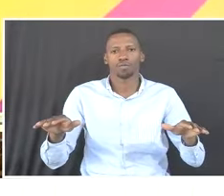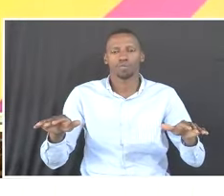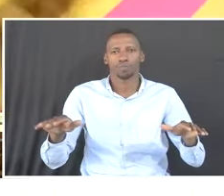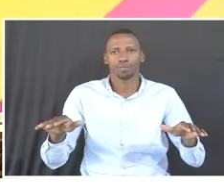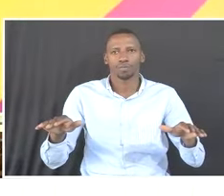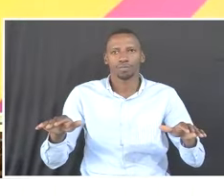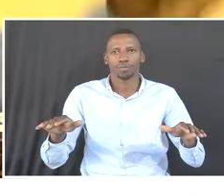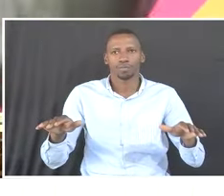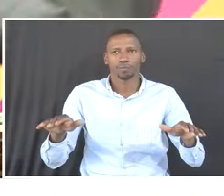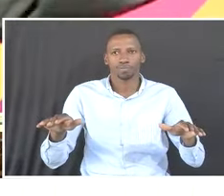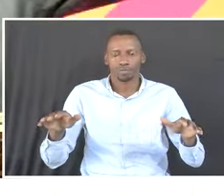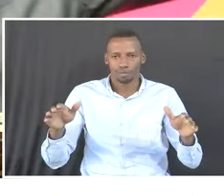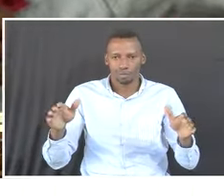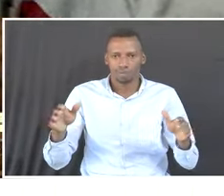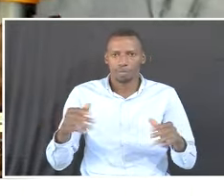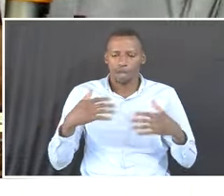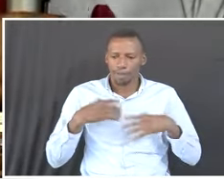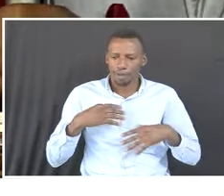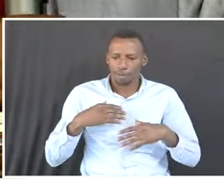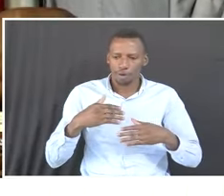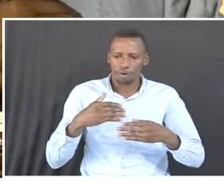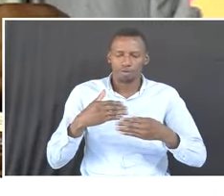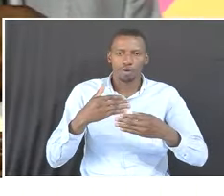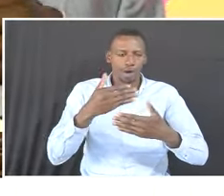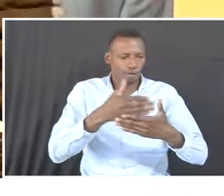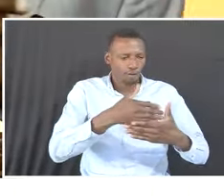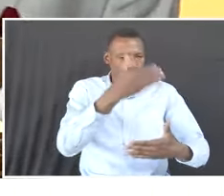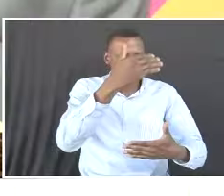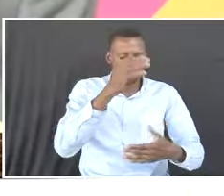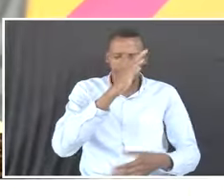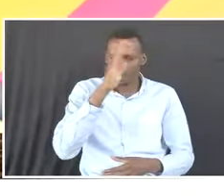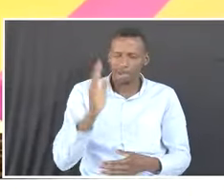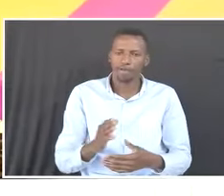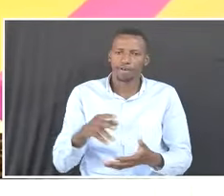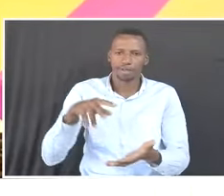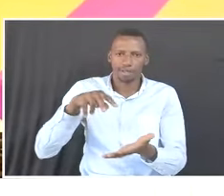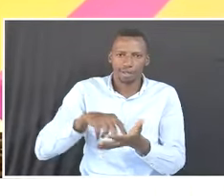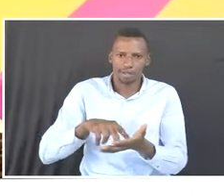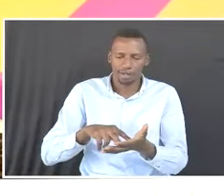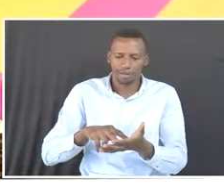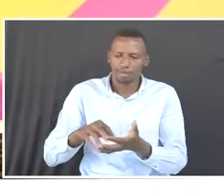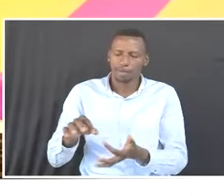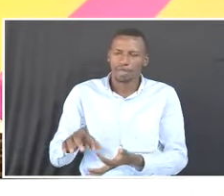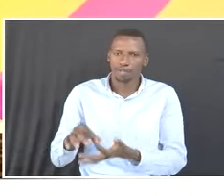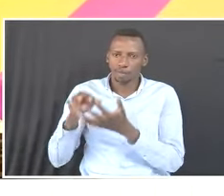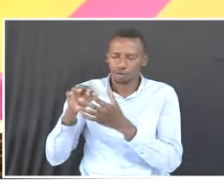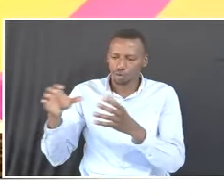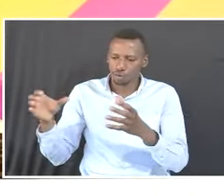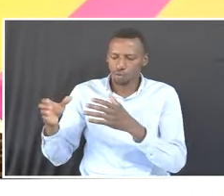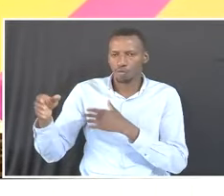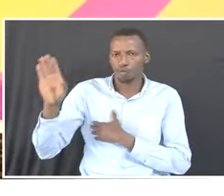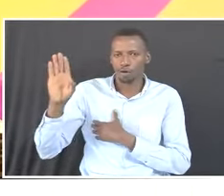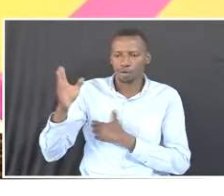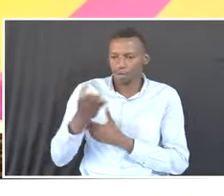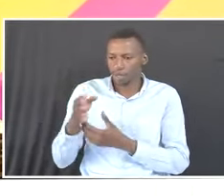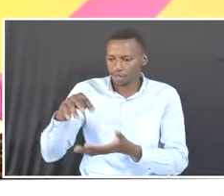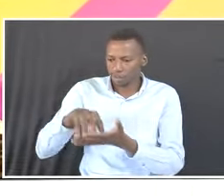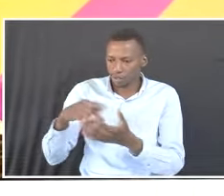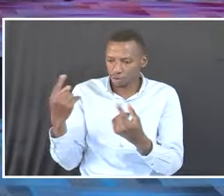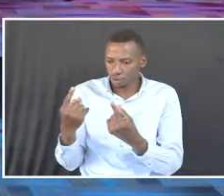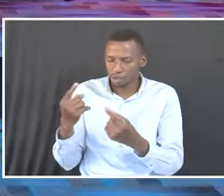People on the wall have never stood on the remnant side. They stand only when there is peace, when they